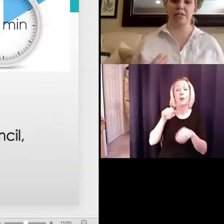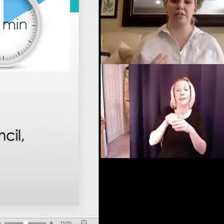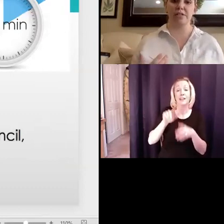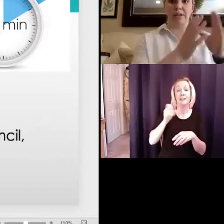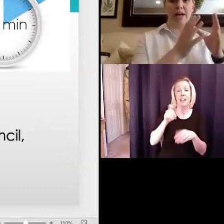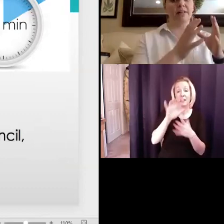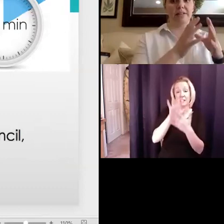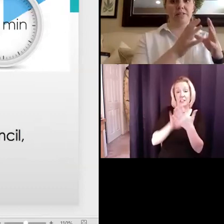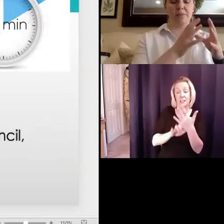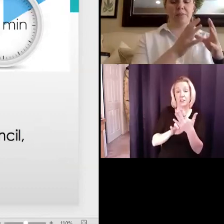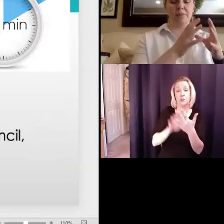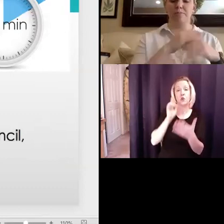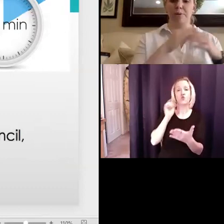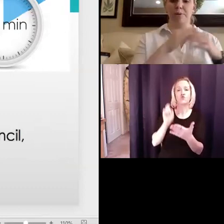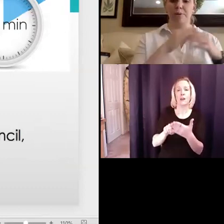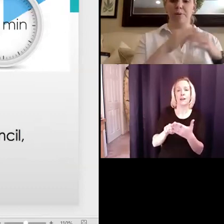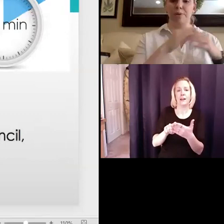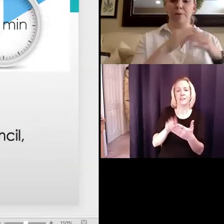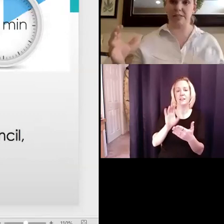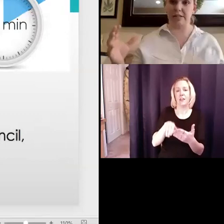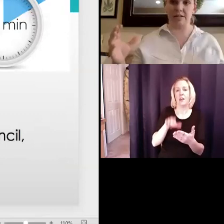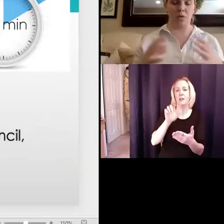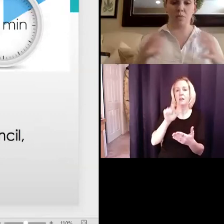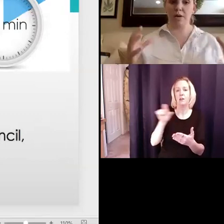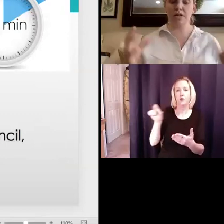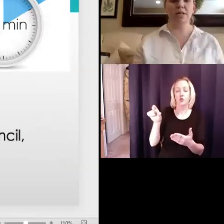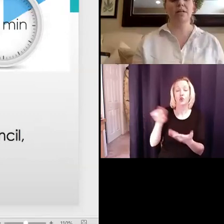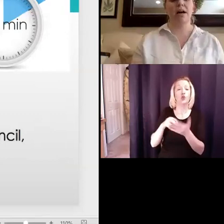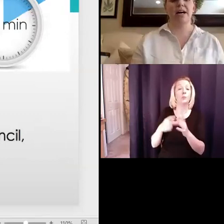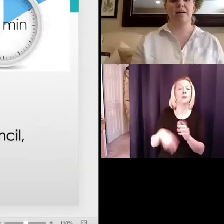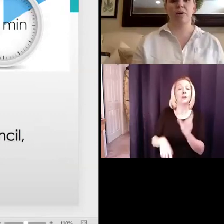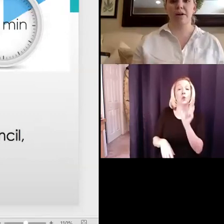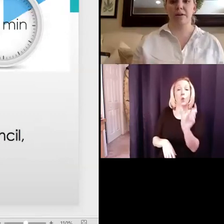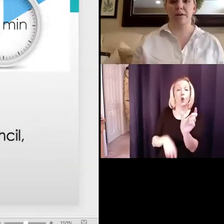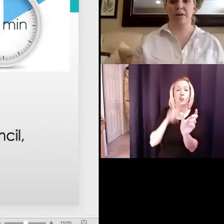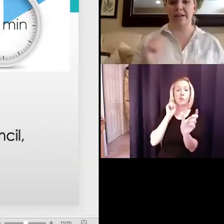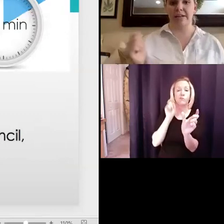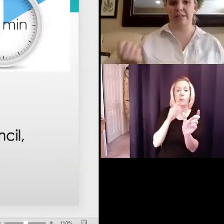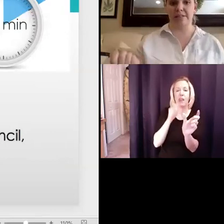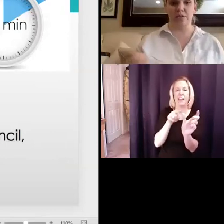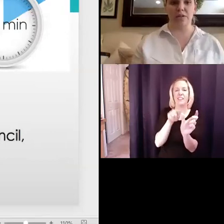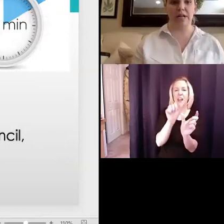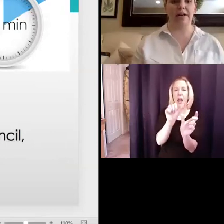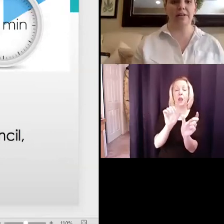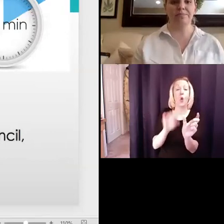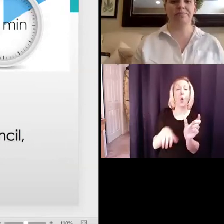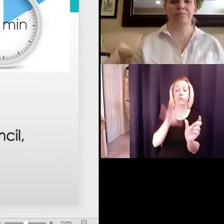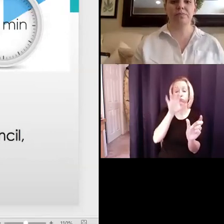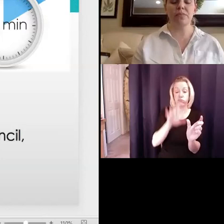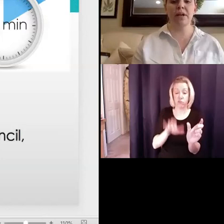just when that letter is by itself, but recognizing when it's in a word or on a page that it is still the